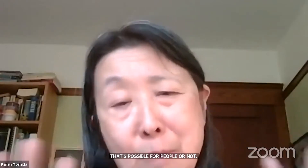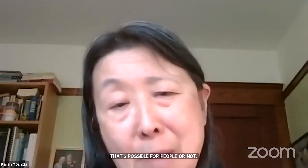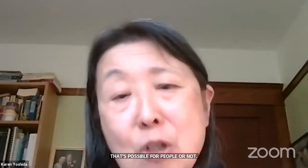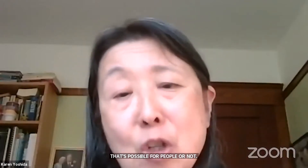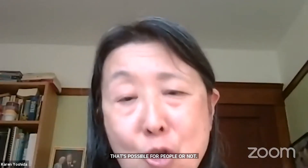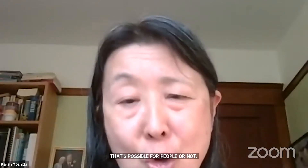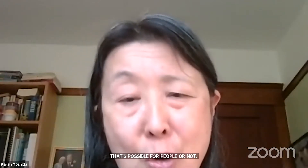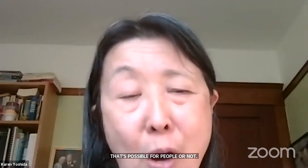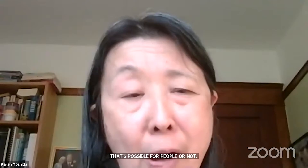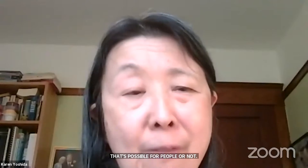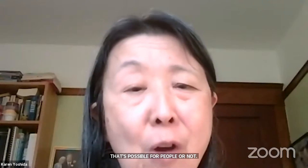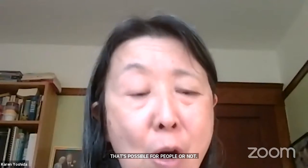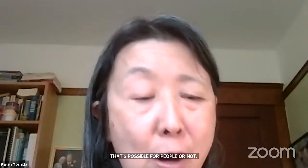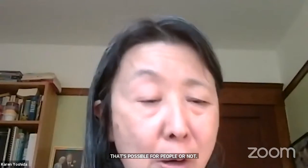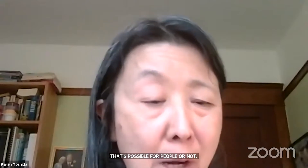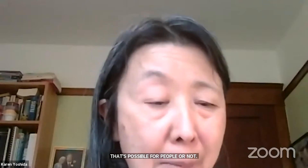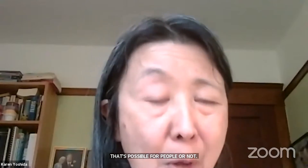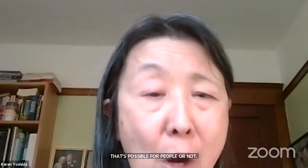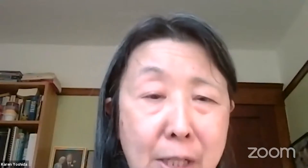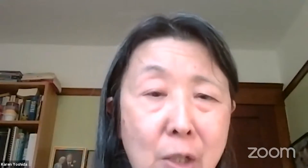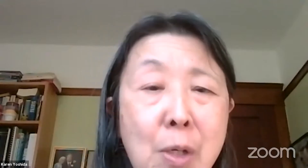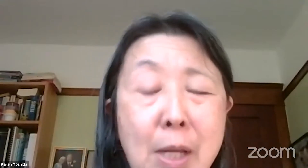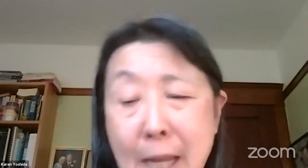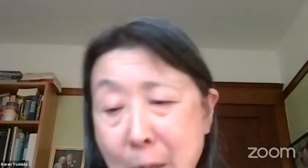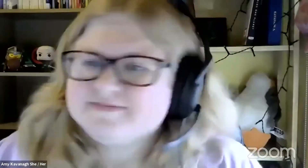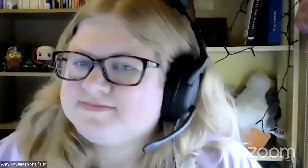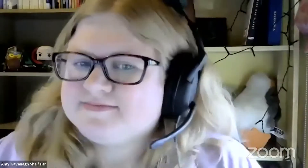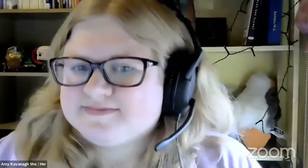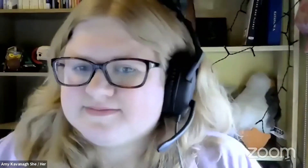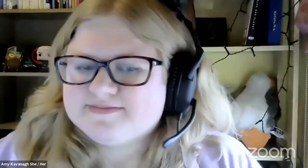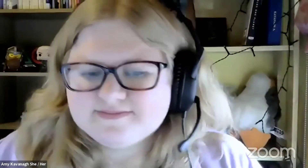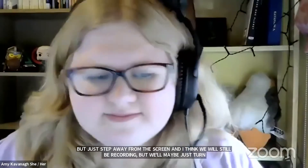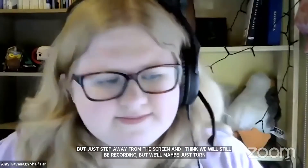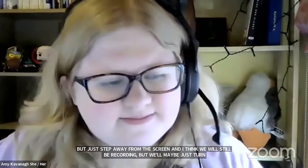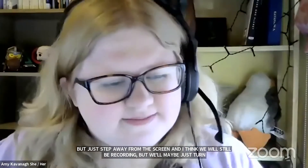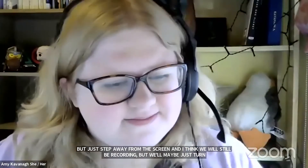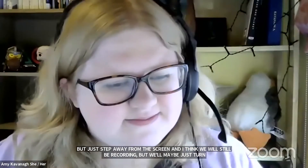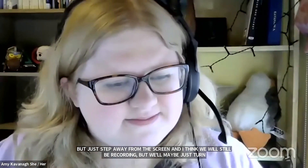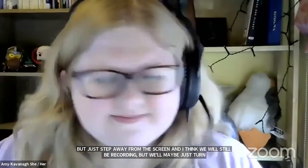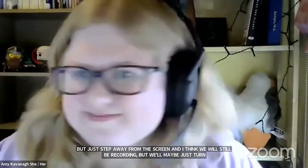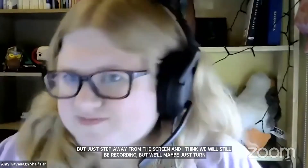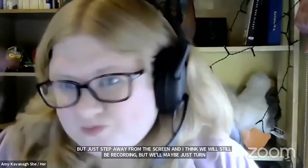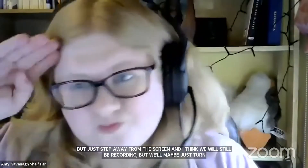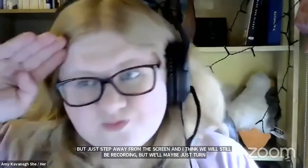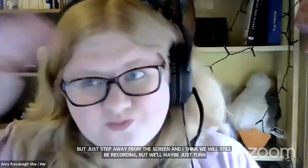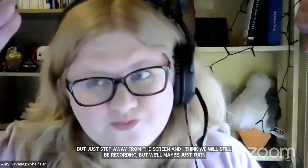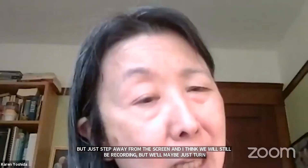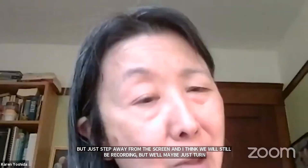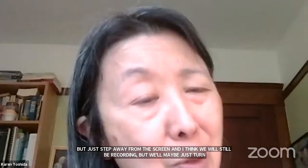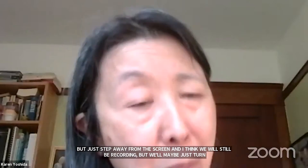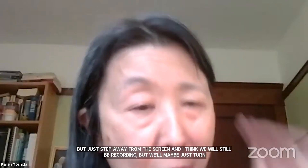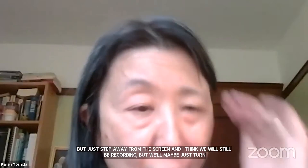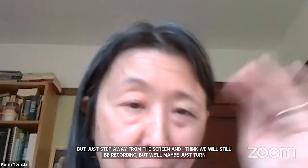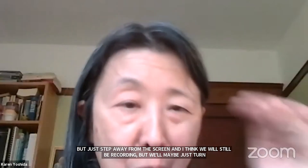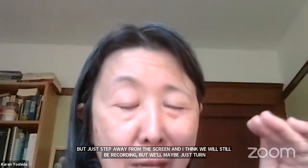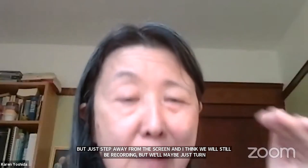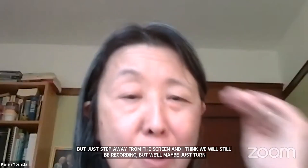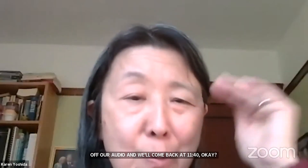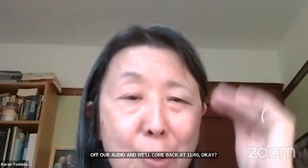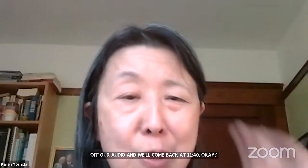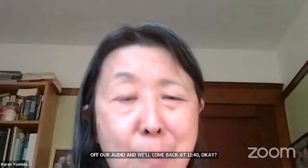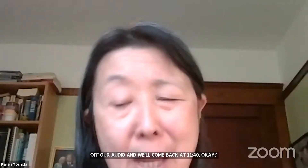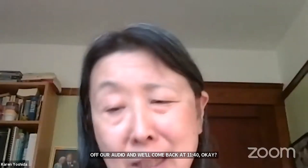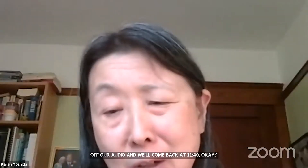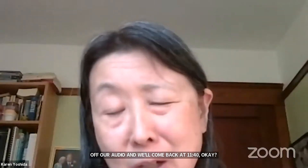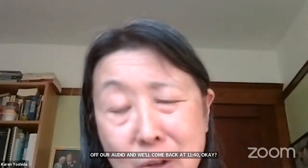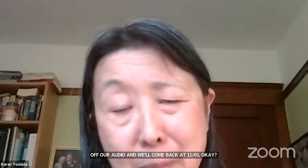but we'll maybe just turn off our audio and we'll come back at 11:40. Okay, Amy, thank you so much. Okay,